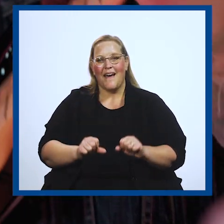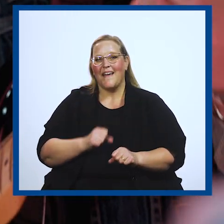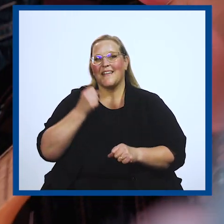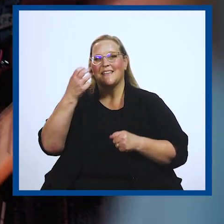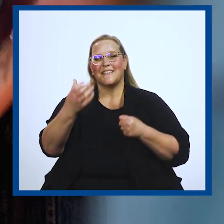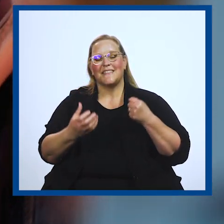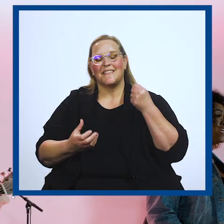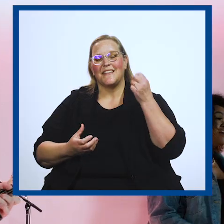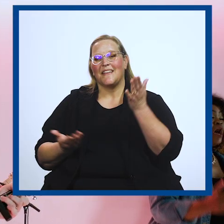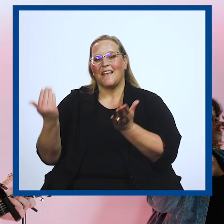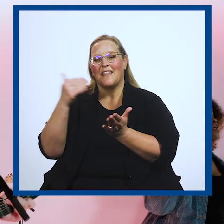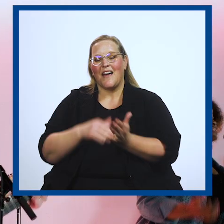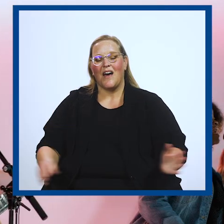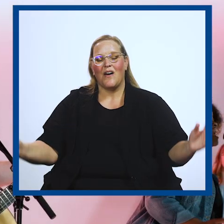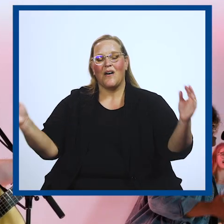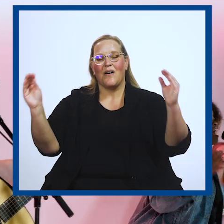Yet I will sing